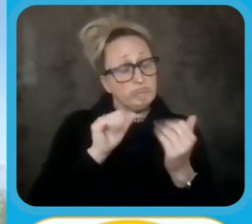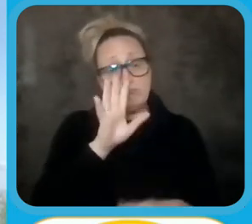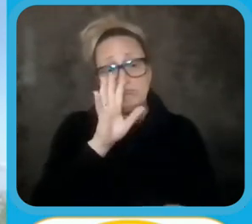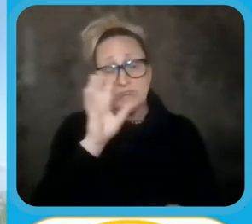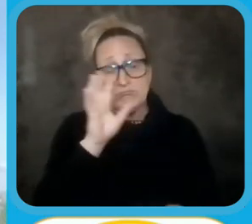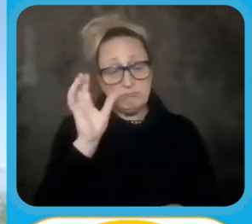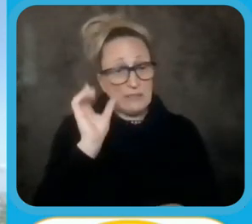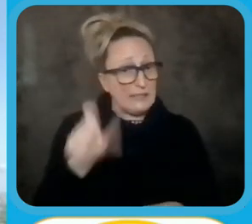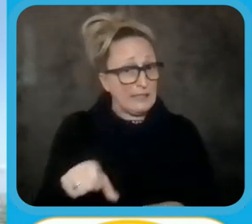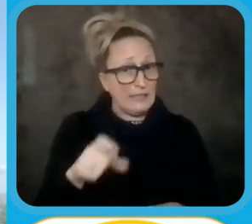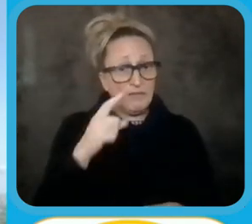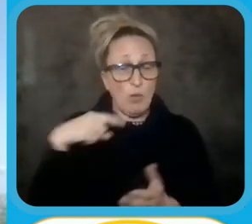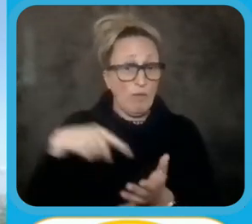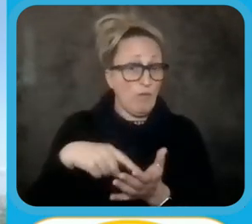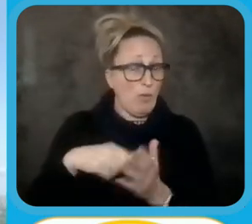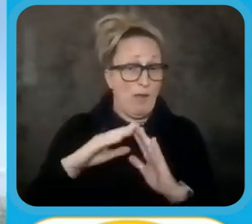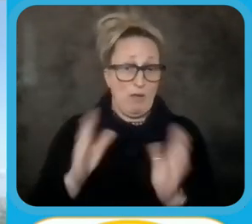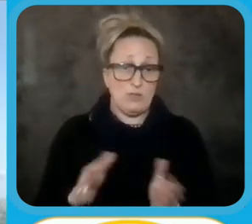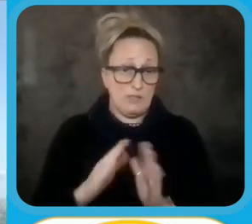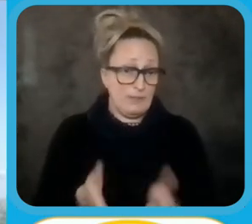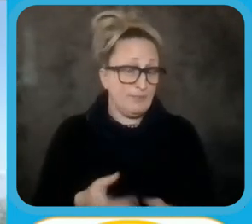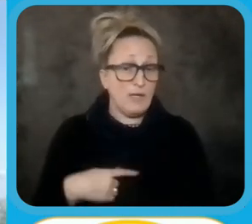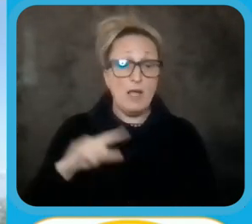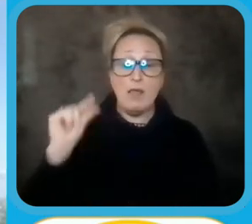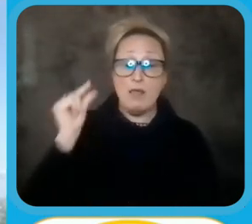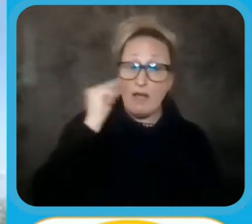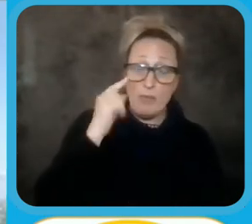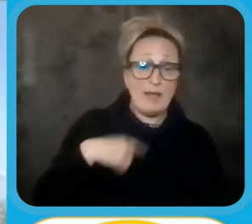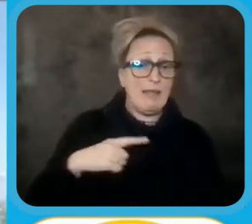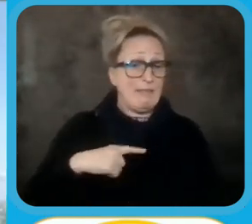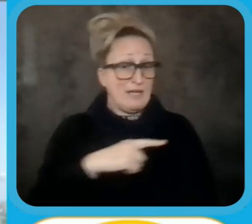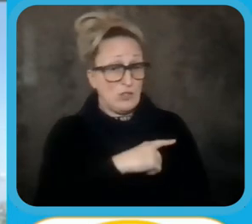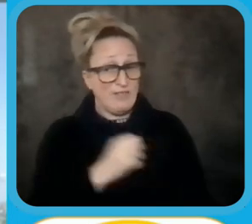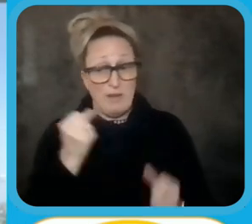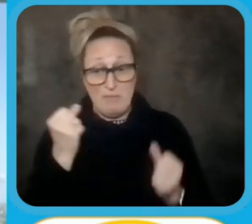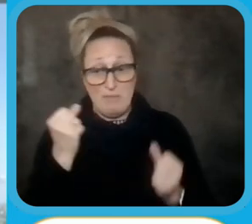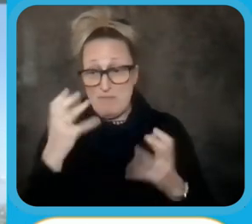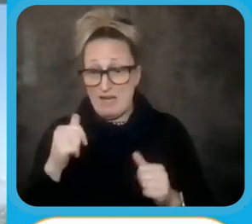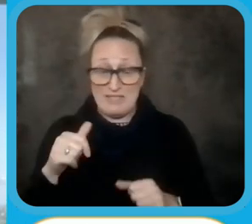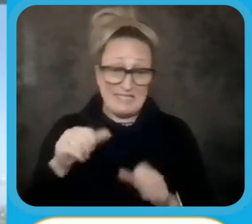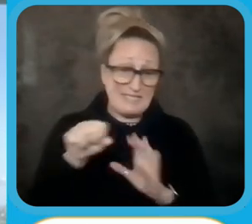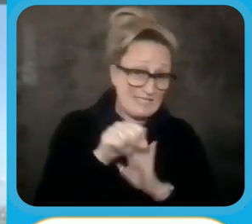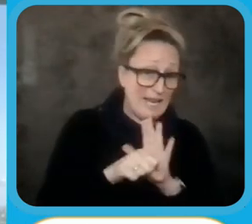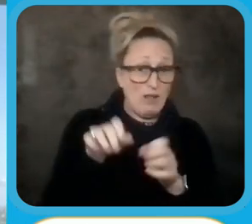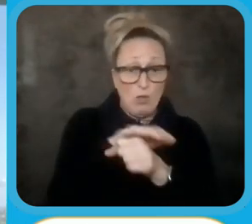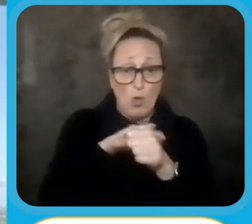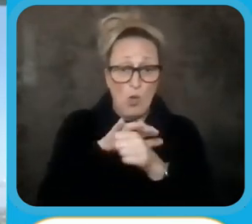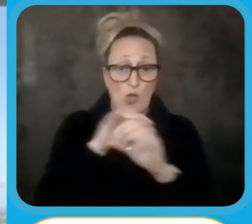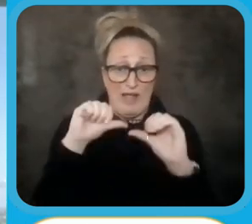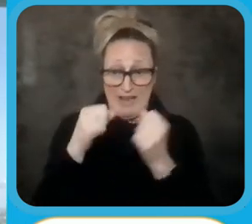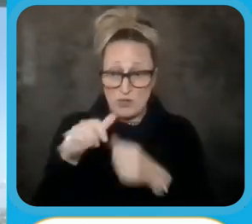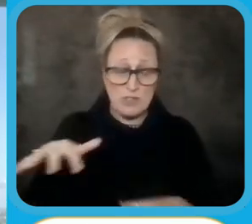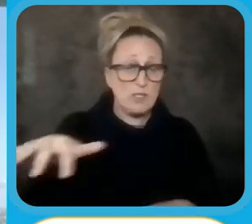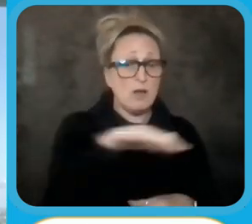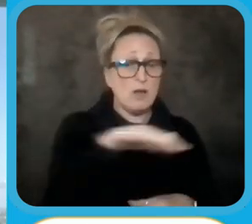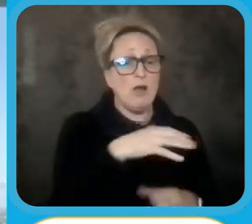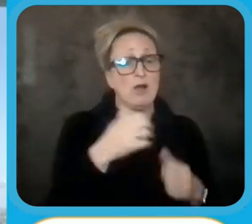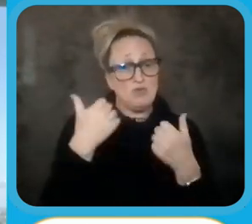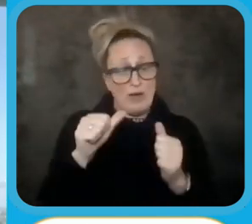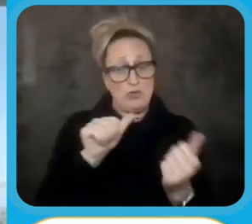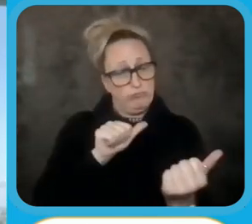for affordable housing. The governor, the legislator, and many of our state and local agencies are attempting to address